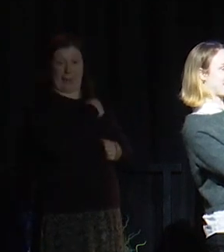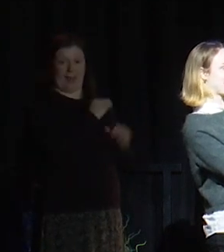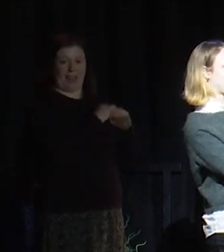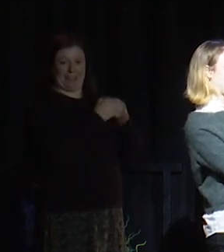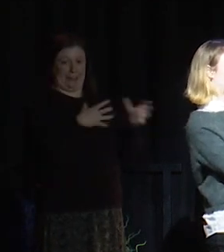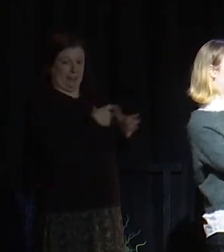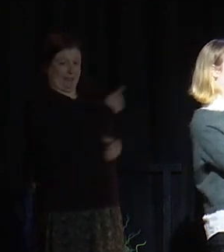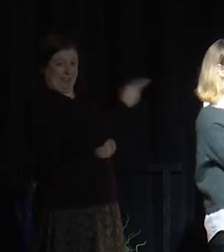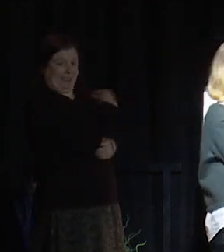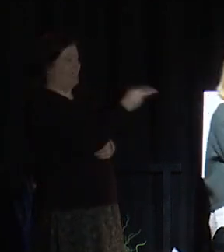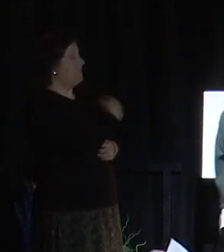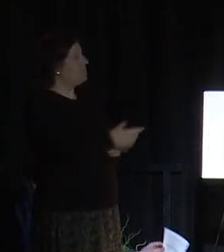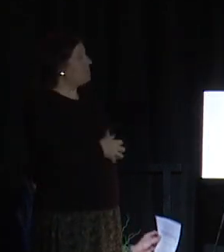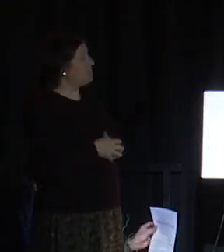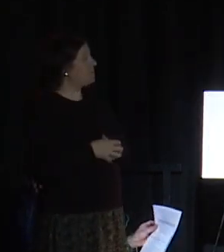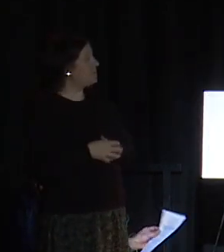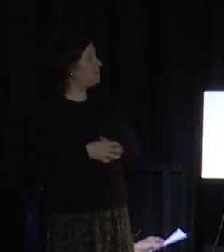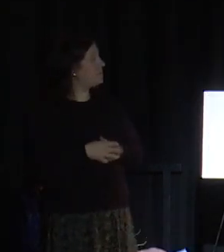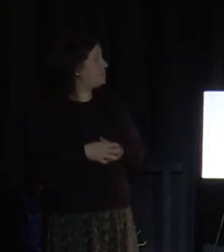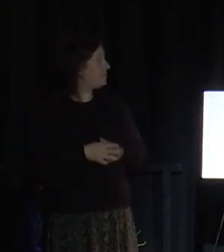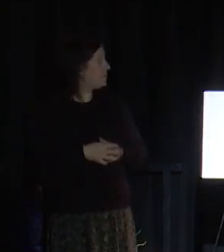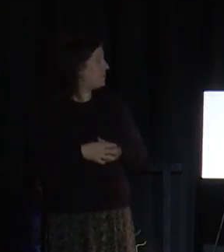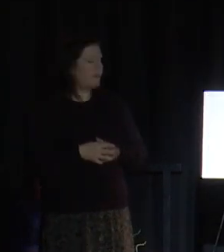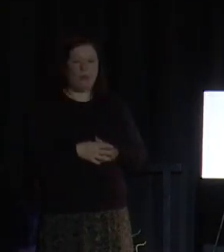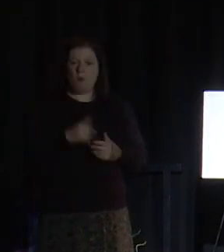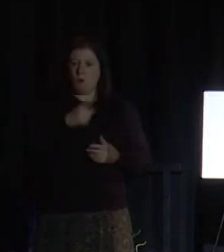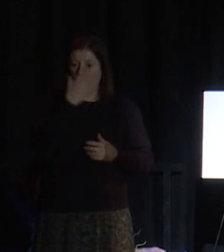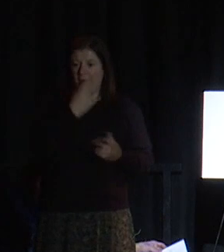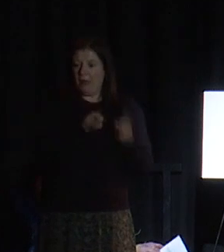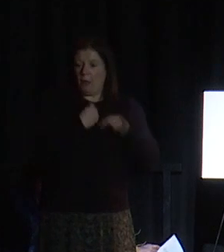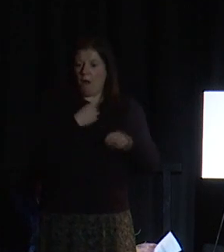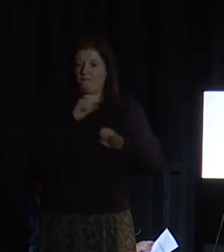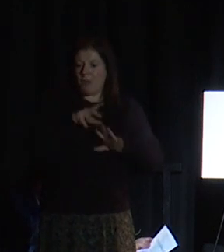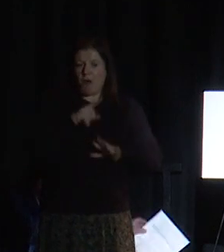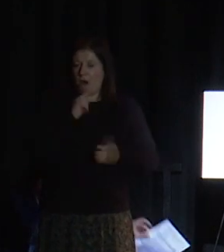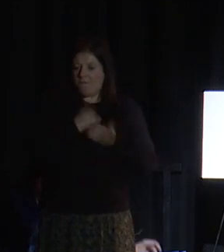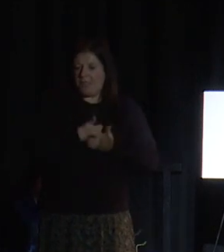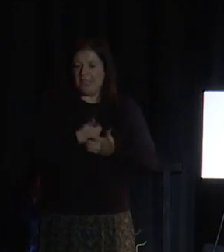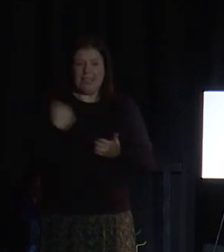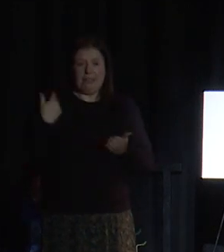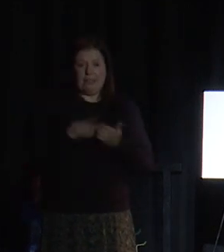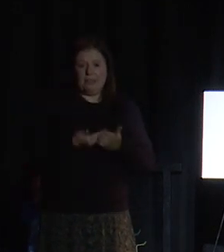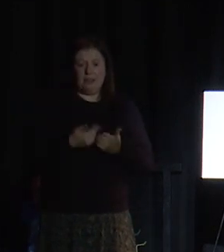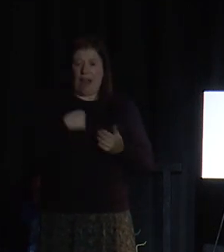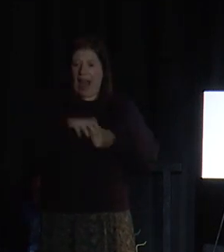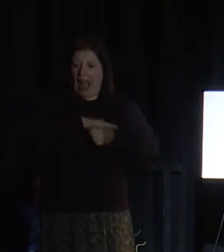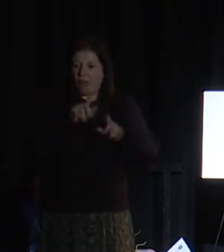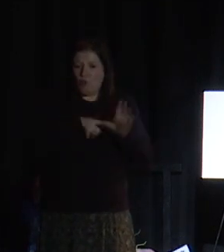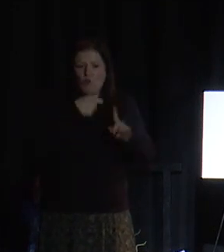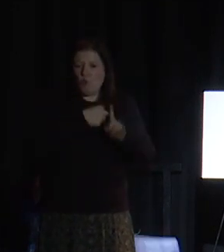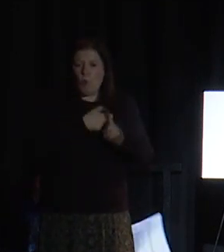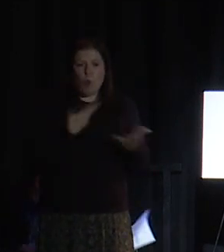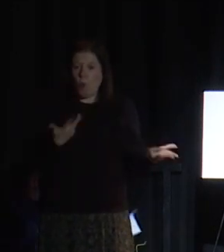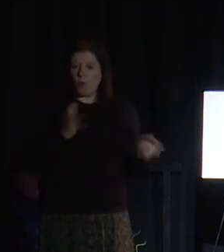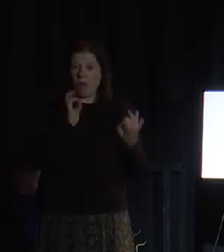team there, at Dewsbury Lot, of people saying, this is amazing, like something like this hasn't happened in Dewsbury, we've never seen stuff like